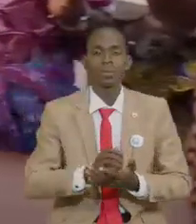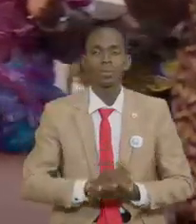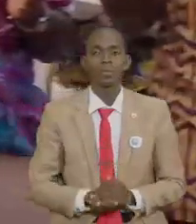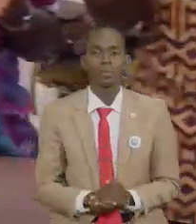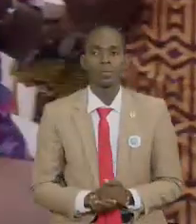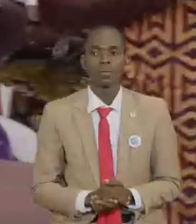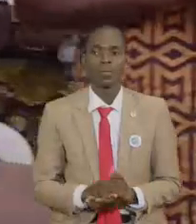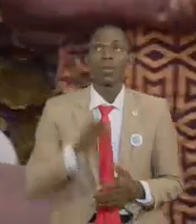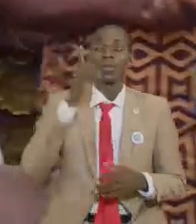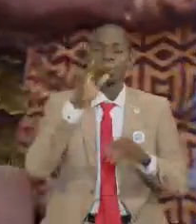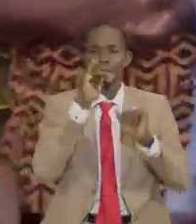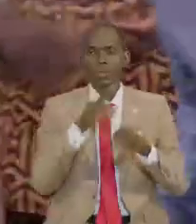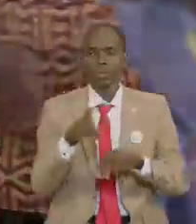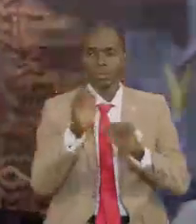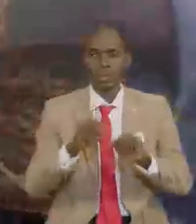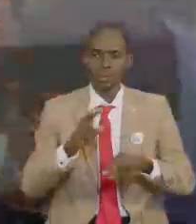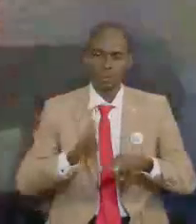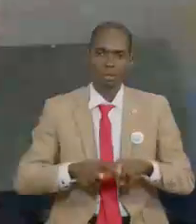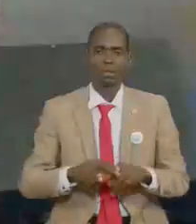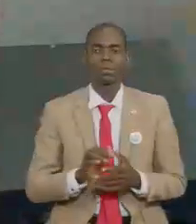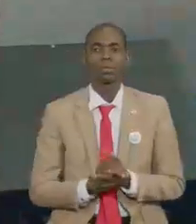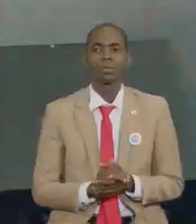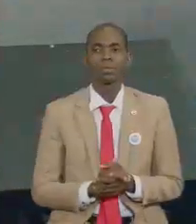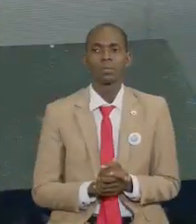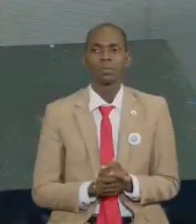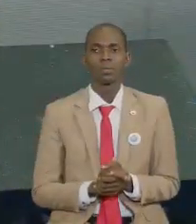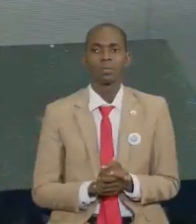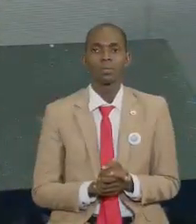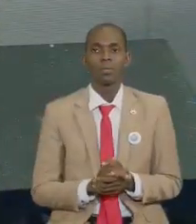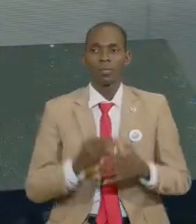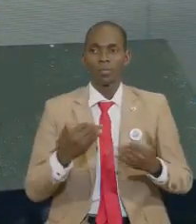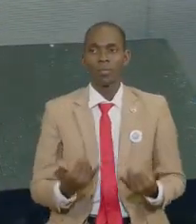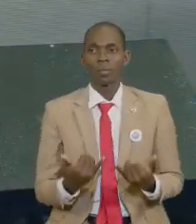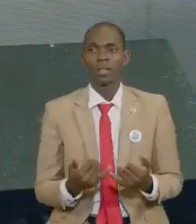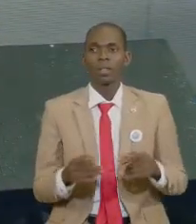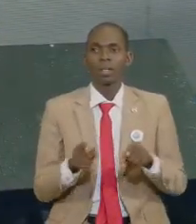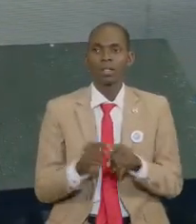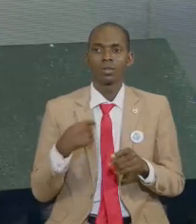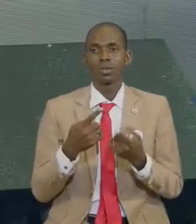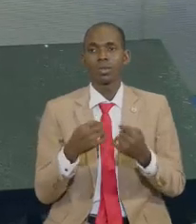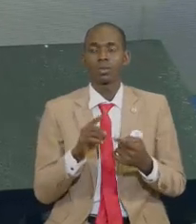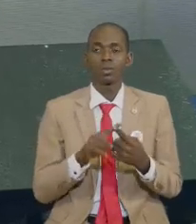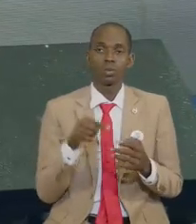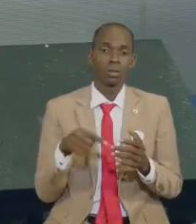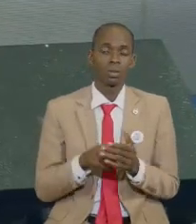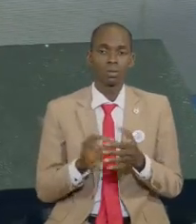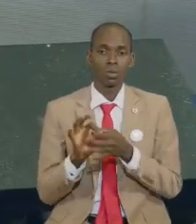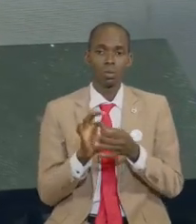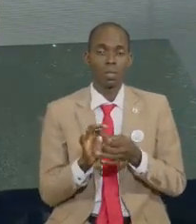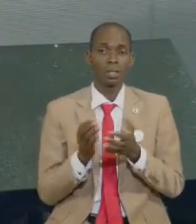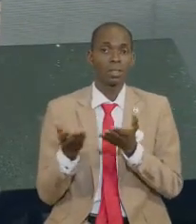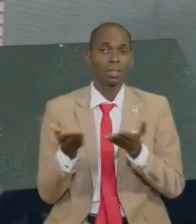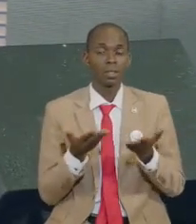God bless you. You can sit down. Today, as we come to this combined service